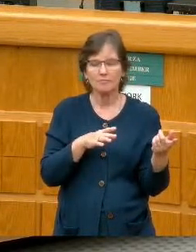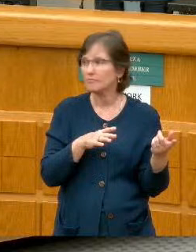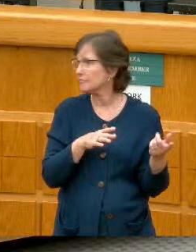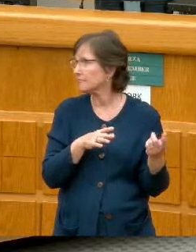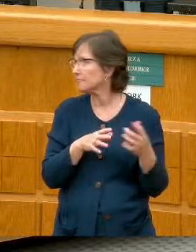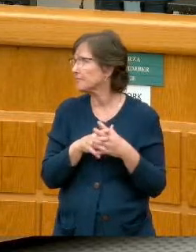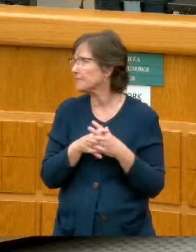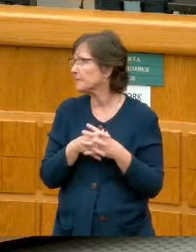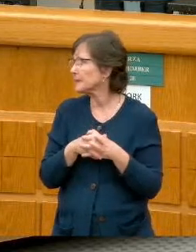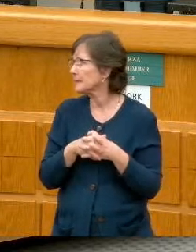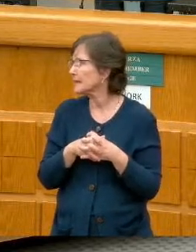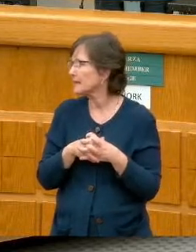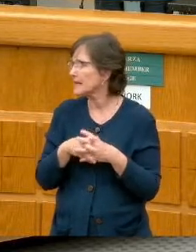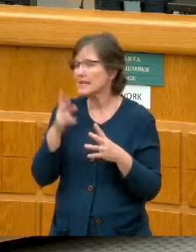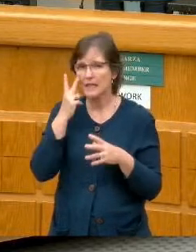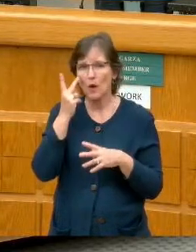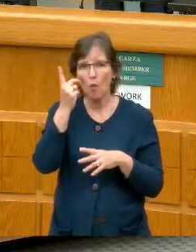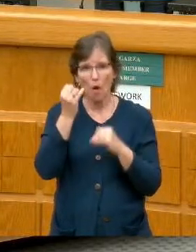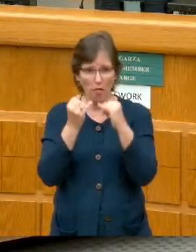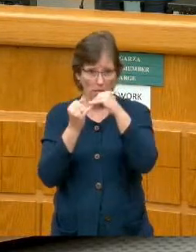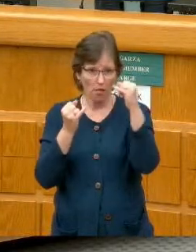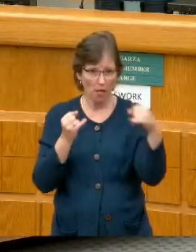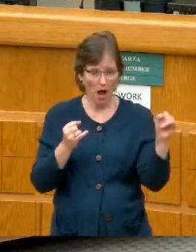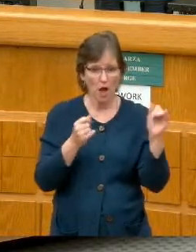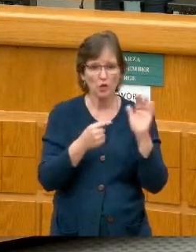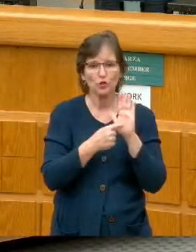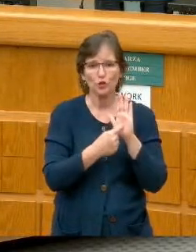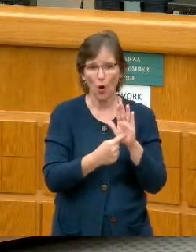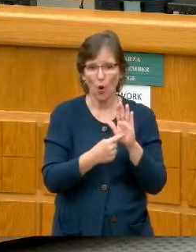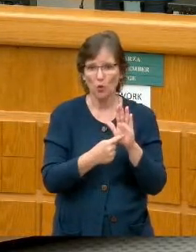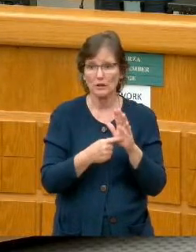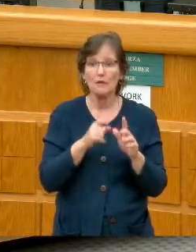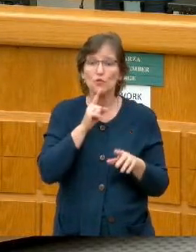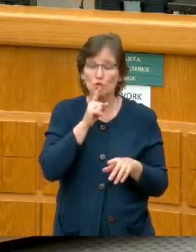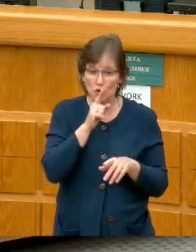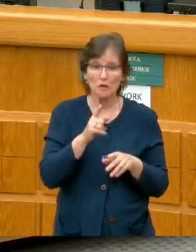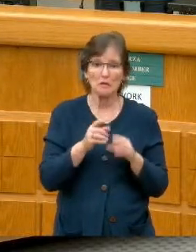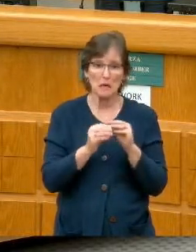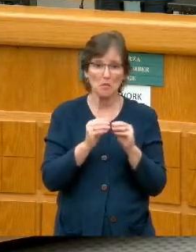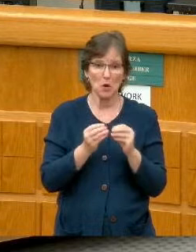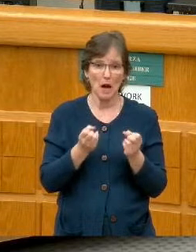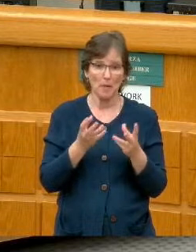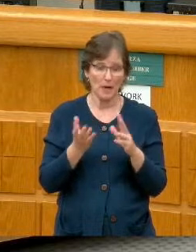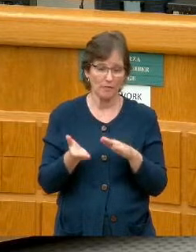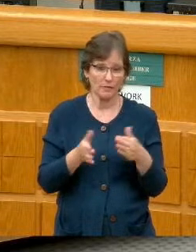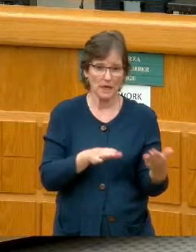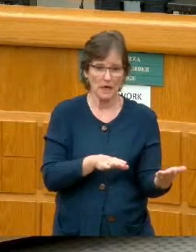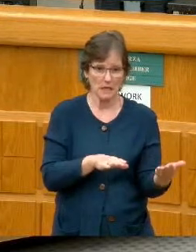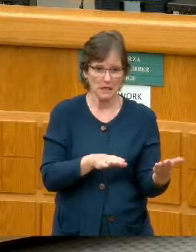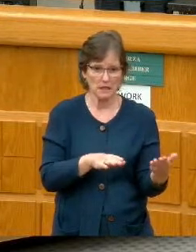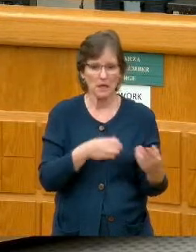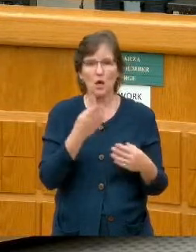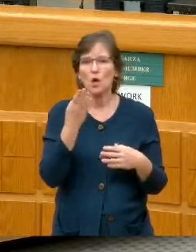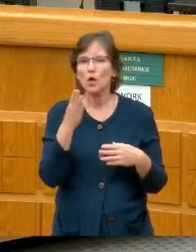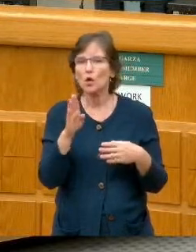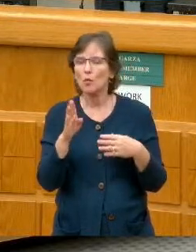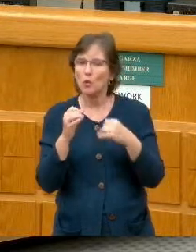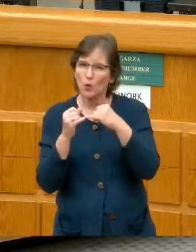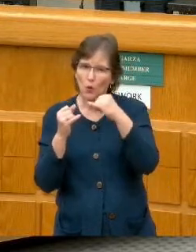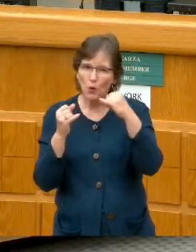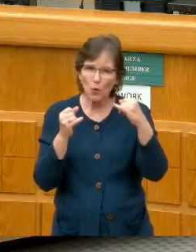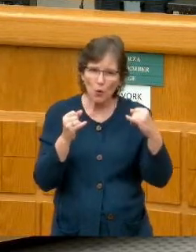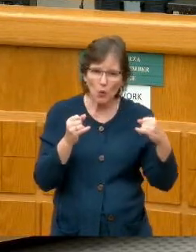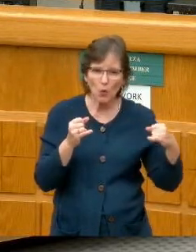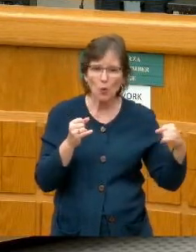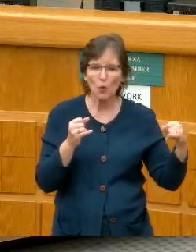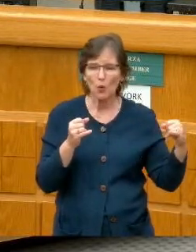occurring per day in the coastal bend. The blue ribbon is the model that's fit through it, and then this kind of purple part of the ribbon all